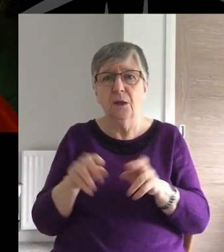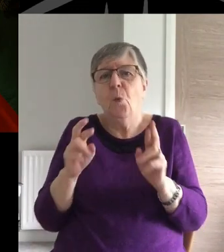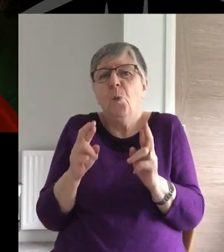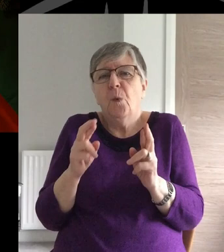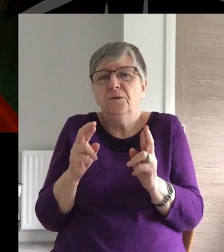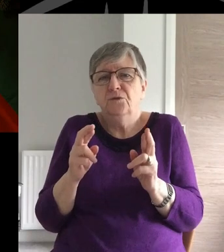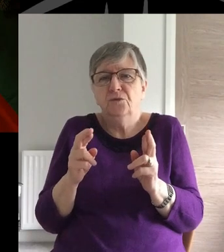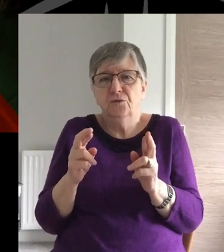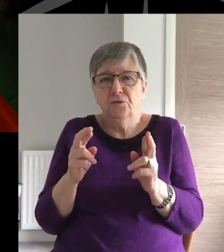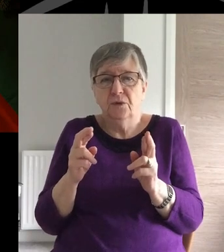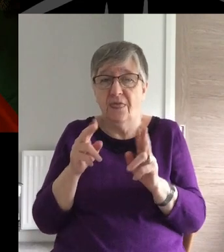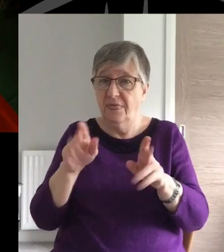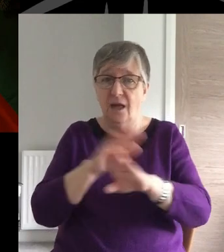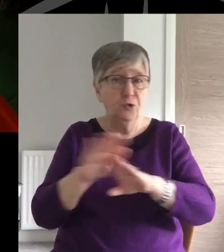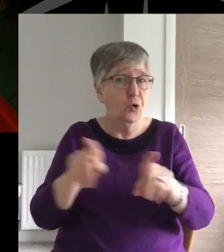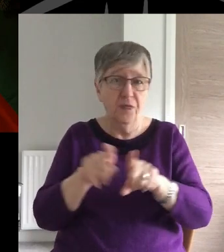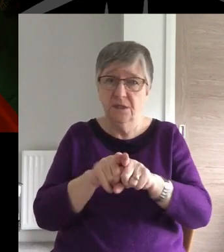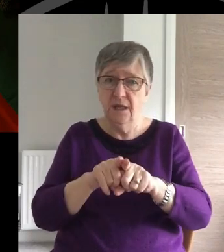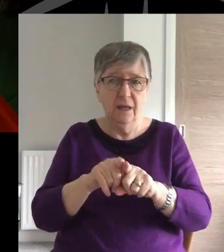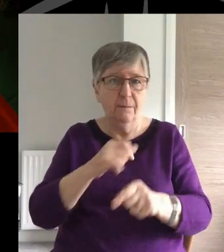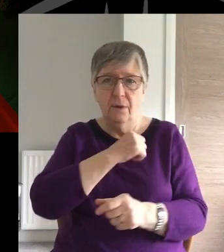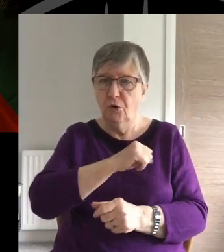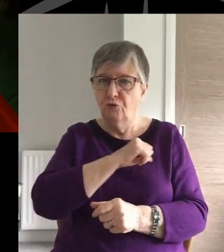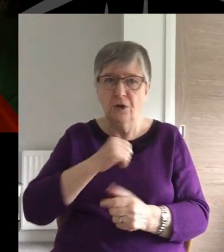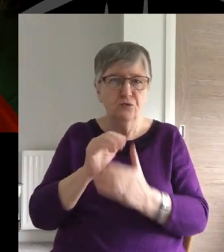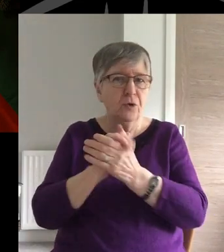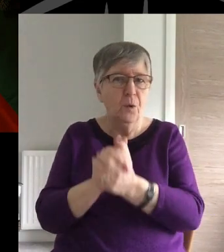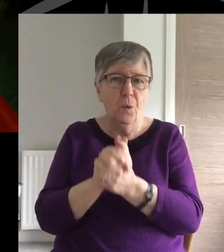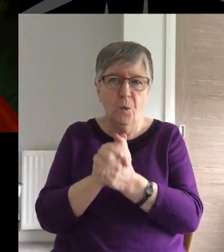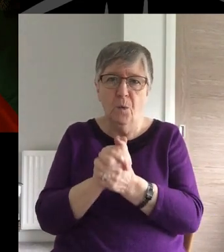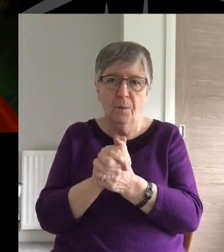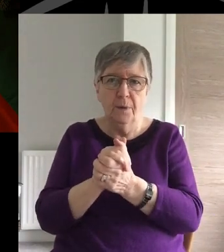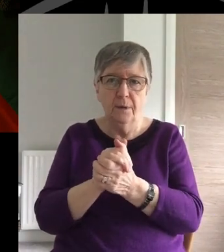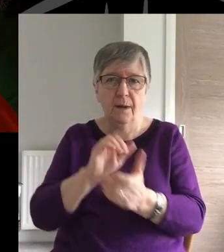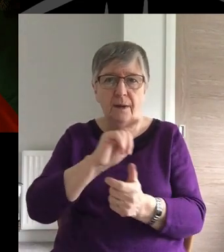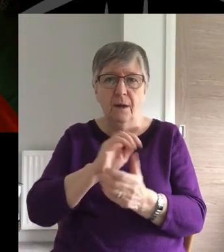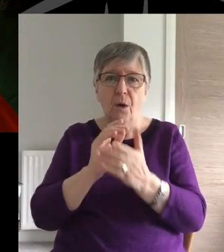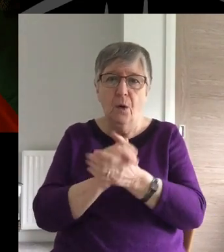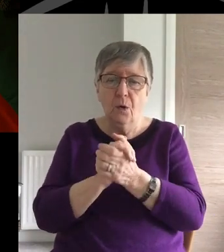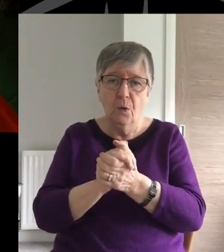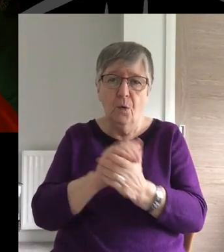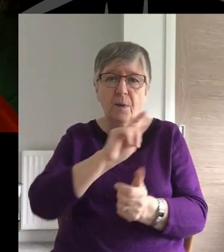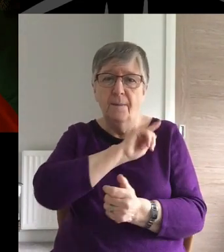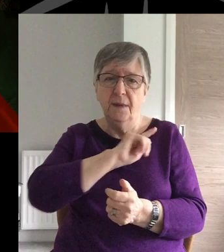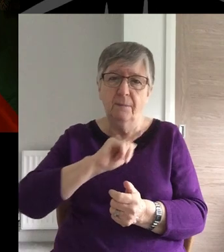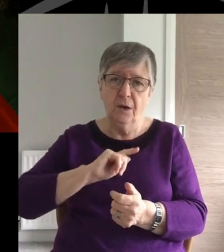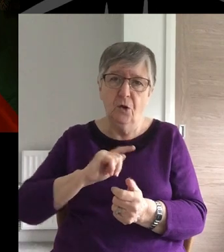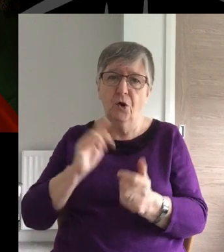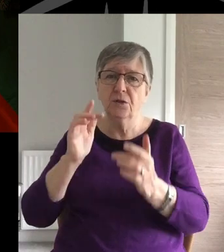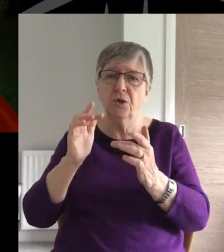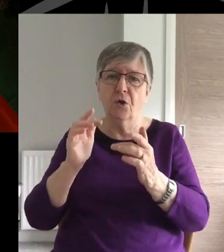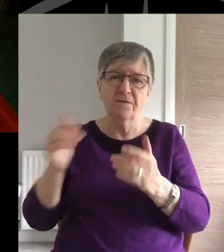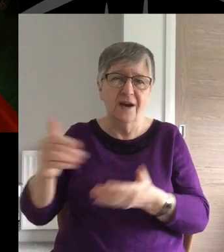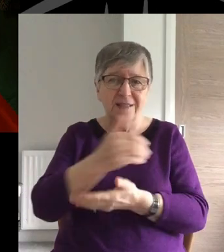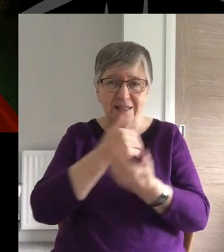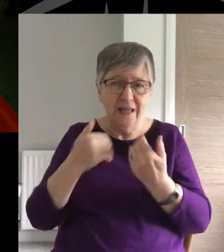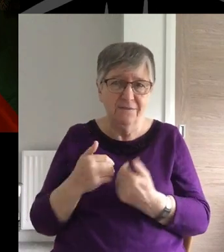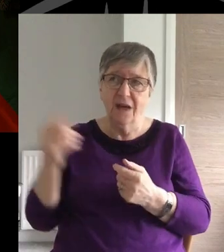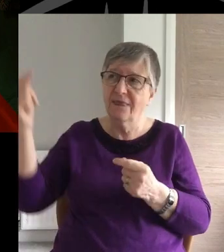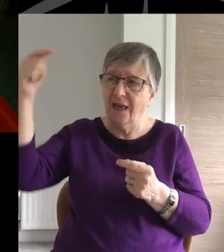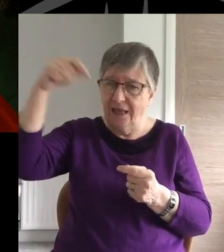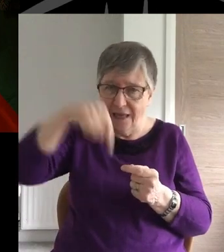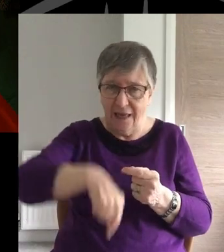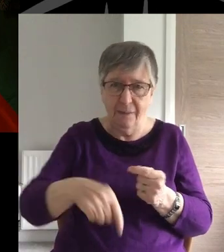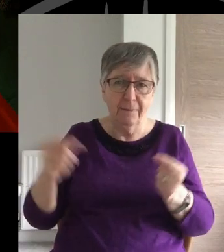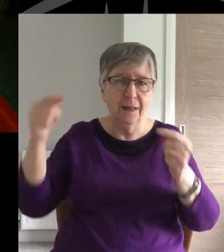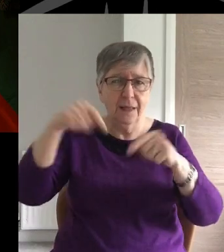Mere wish fulfillment, that is not Christian hope. Christian hope says, because of a Savior who stooped and stooped and stooped